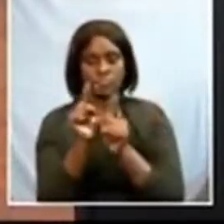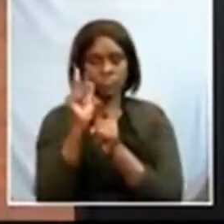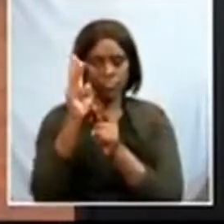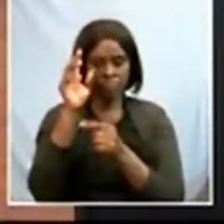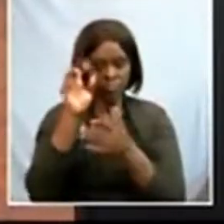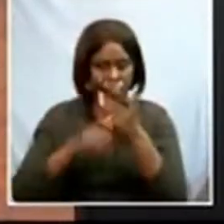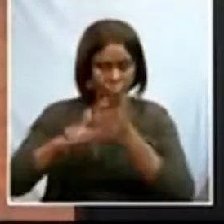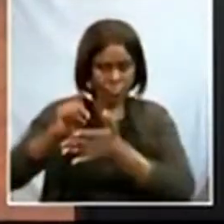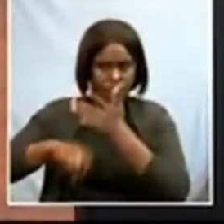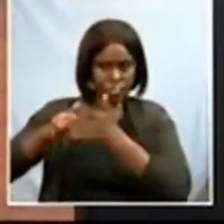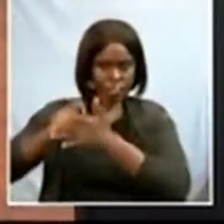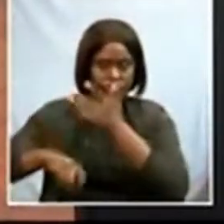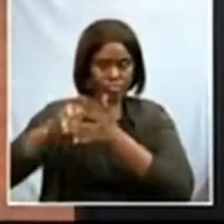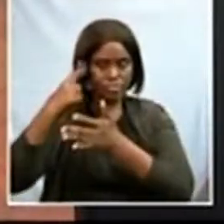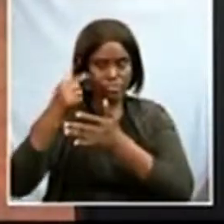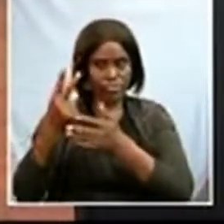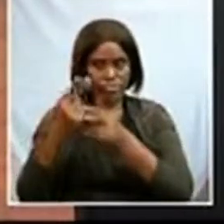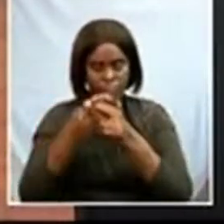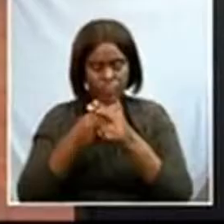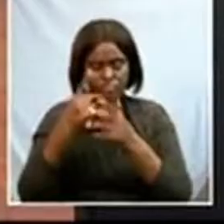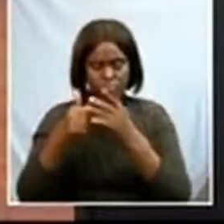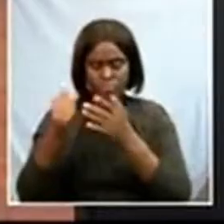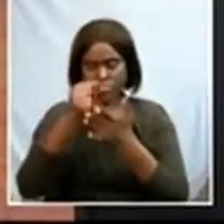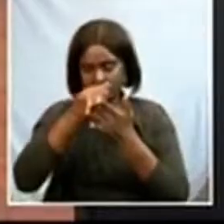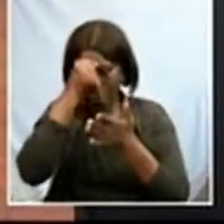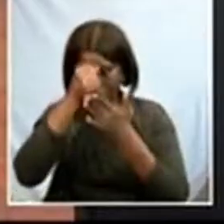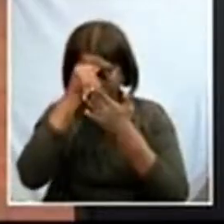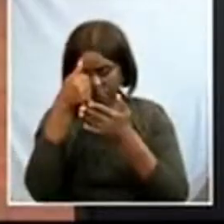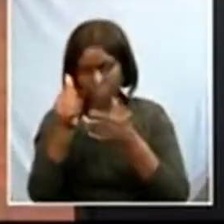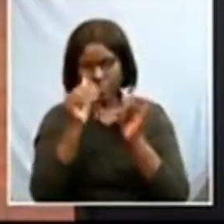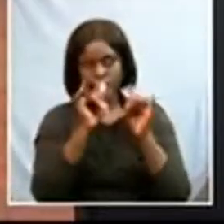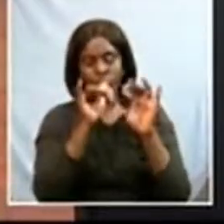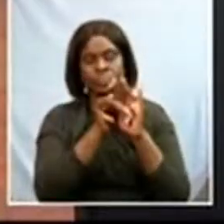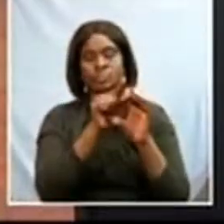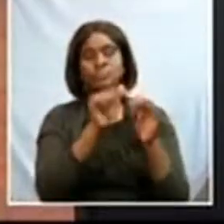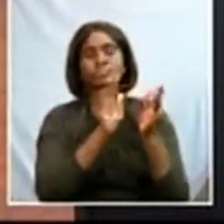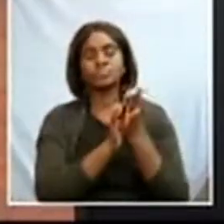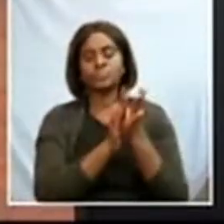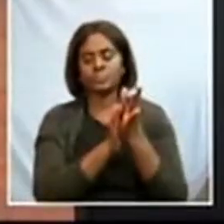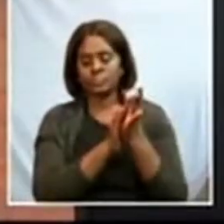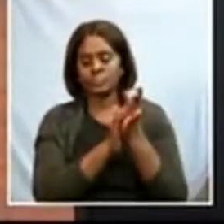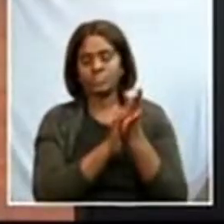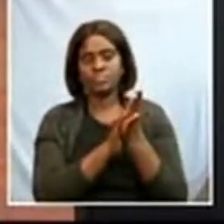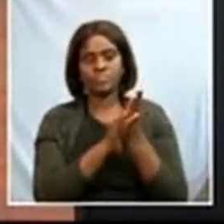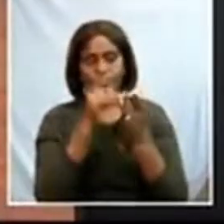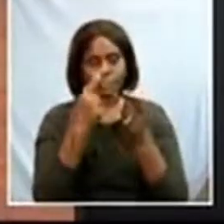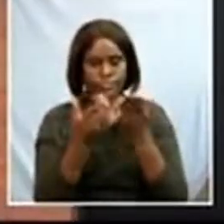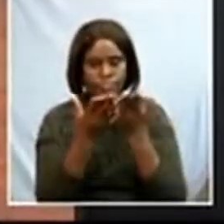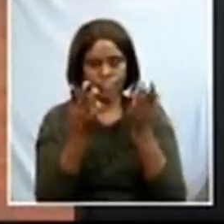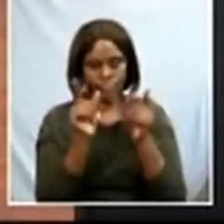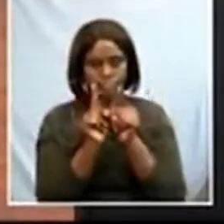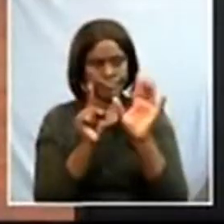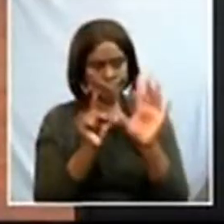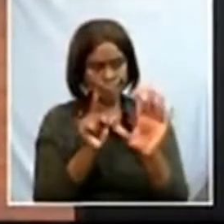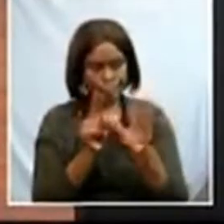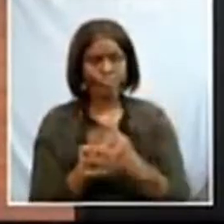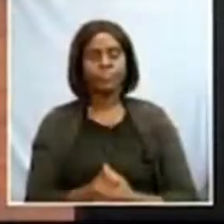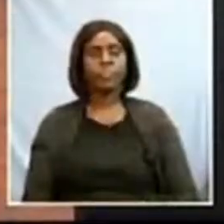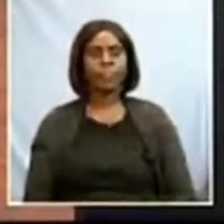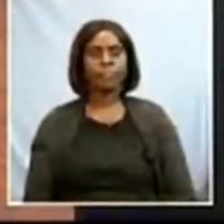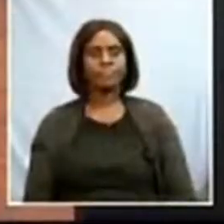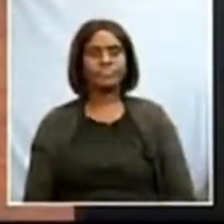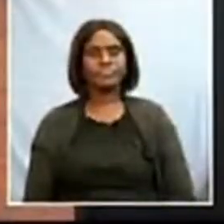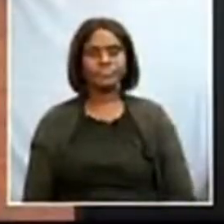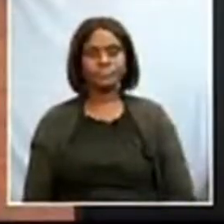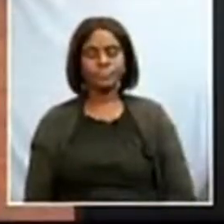to deduct for the 2 months that your students actually stayed at that school. I think that is where I was also coming to. We know that,